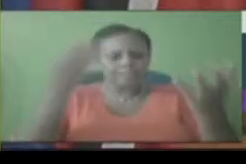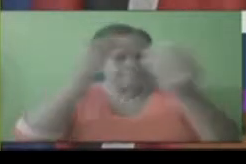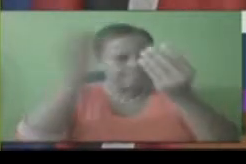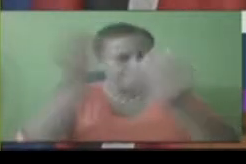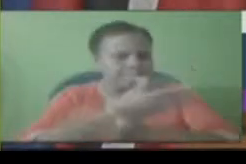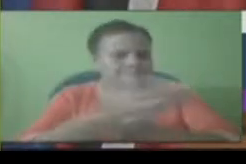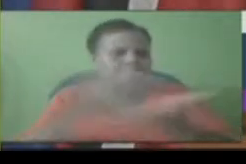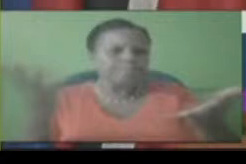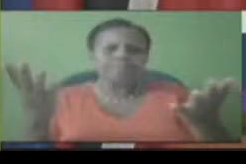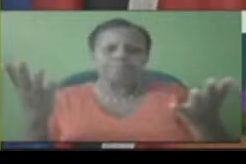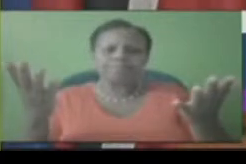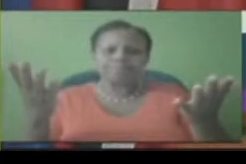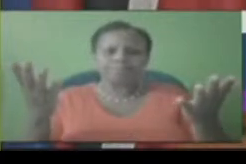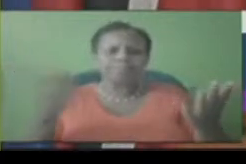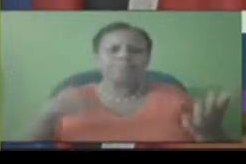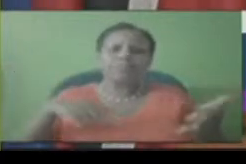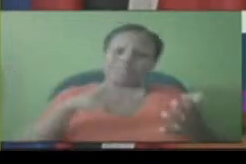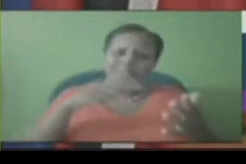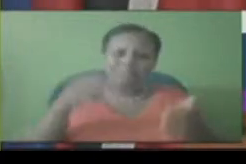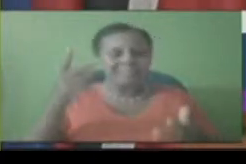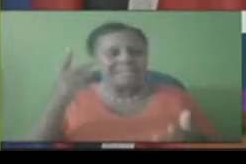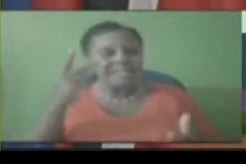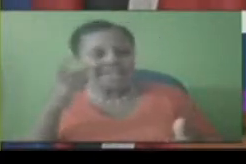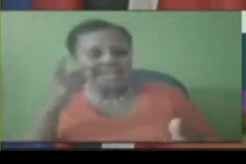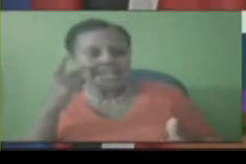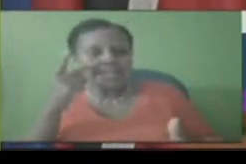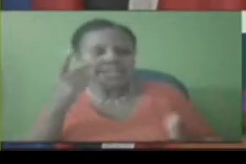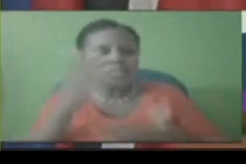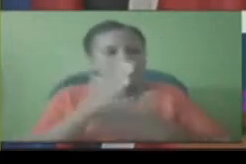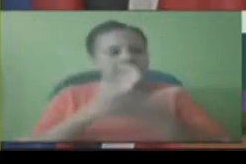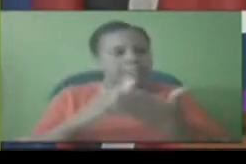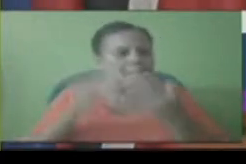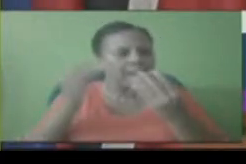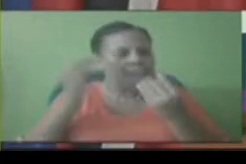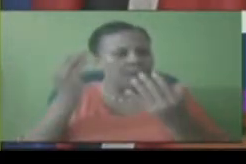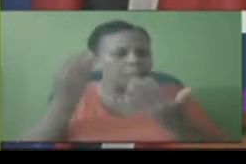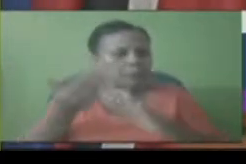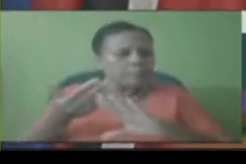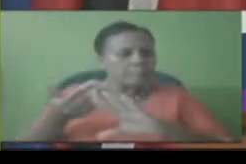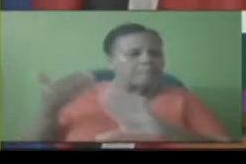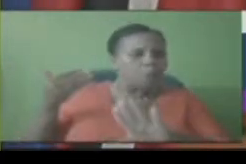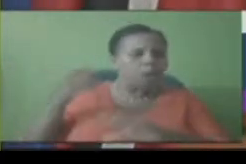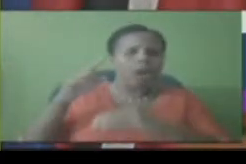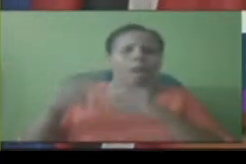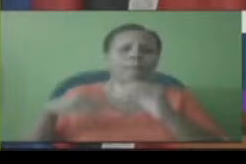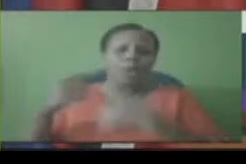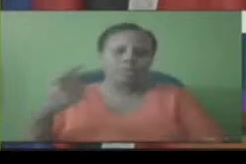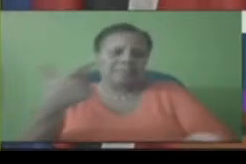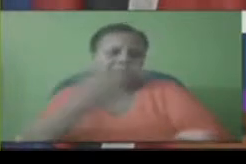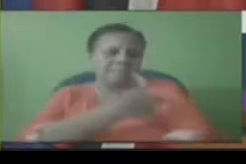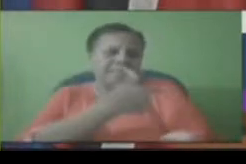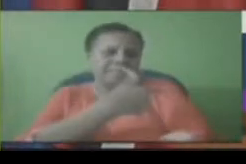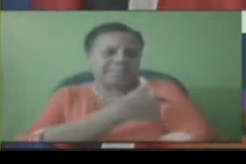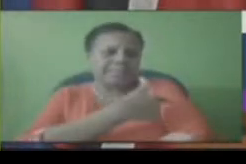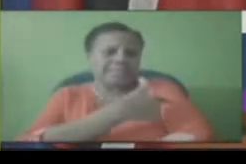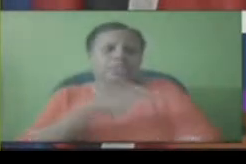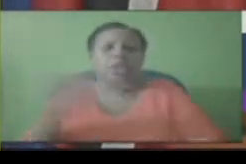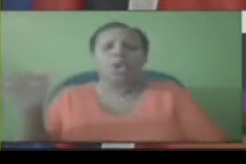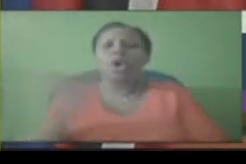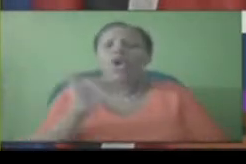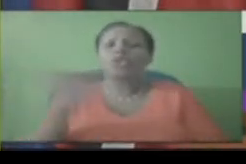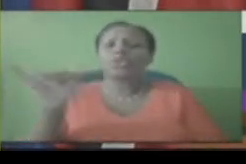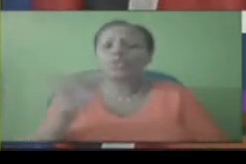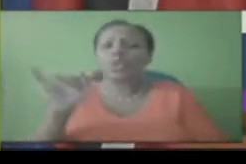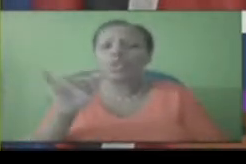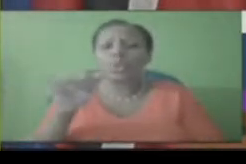preliminary information on the vaccination and mortality. So from June 8th to